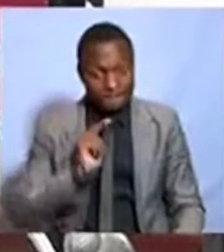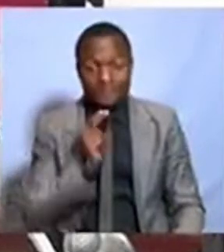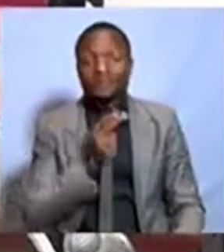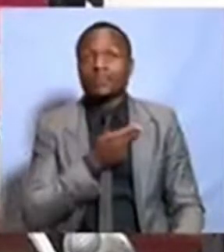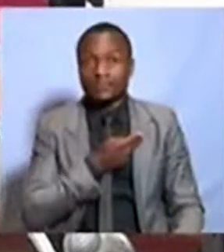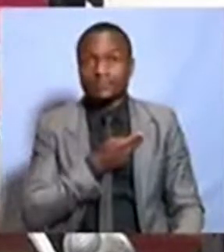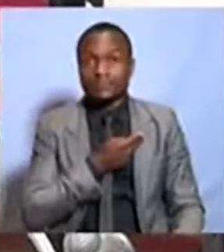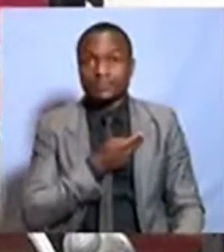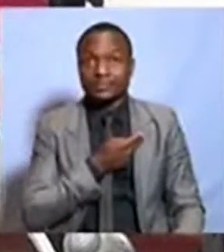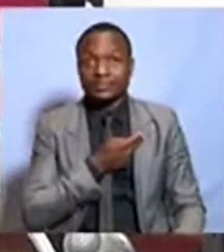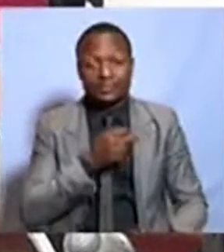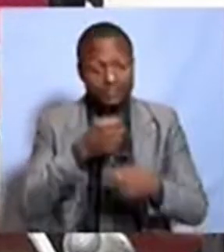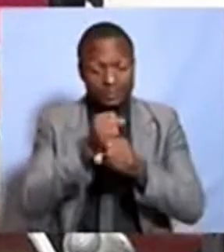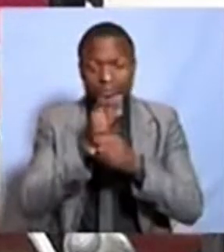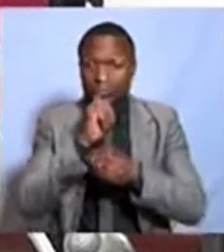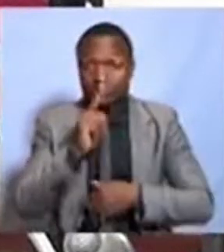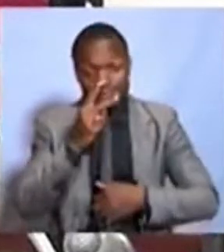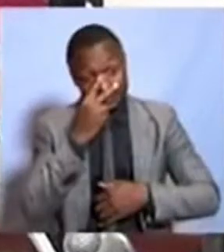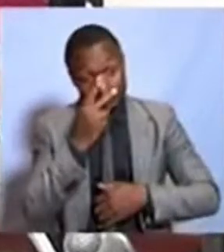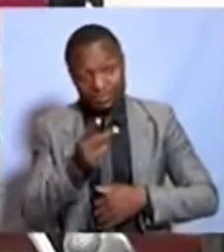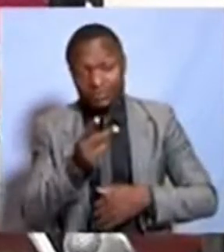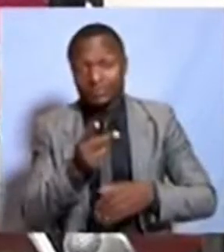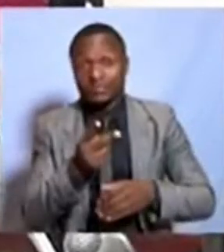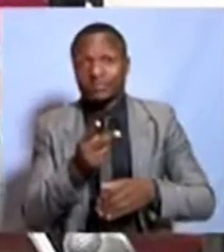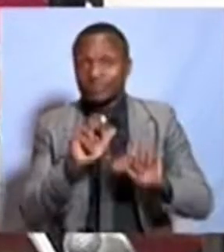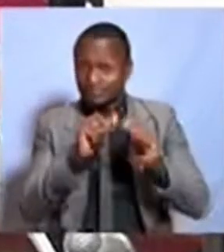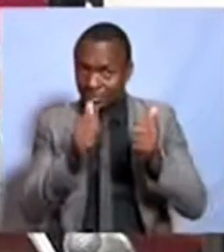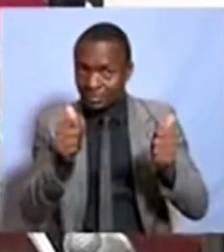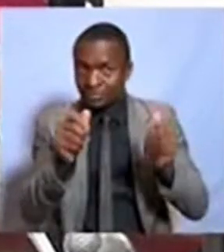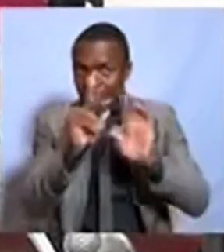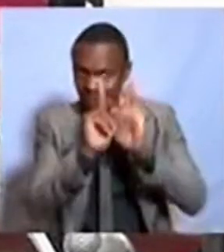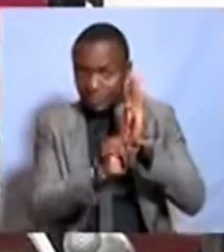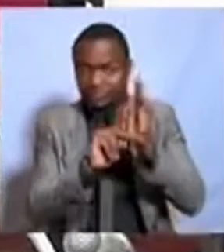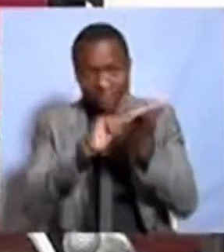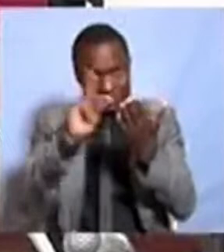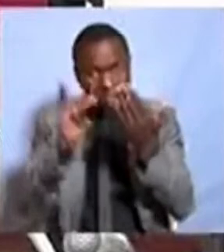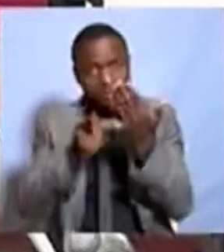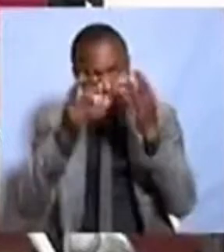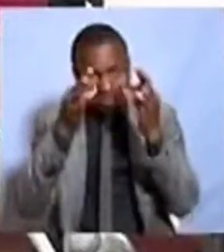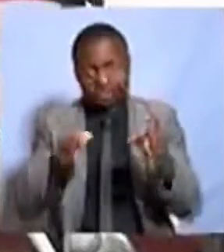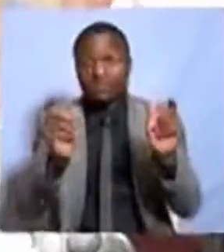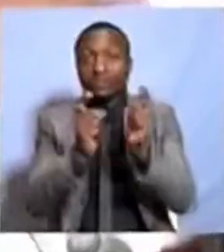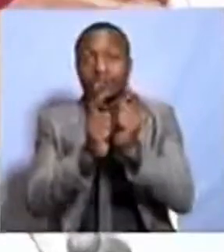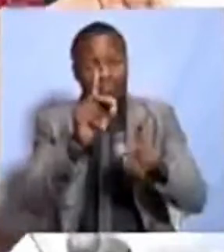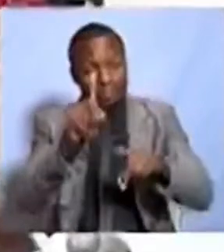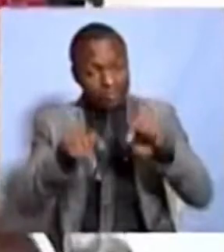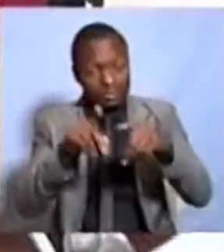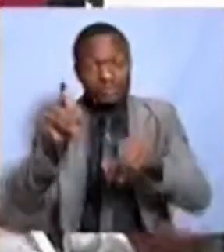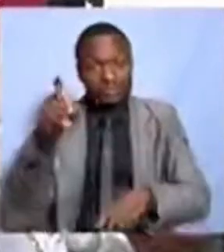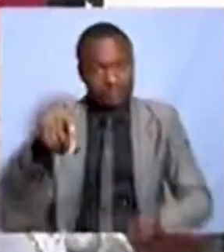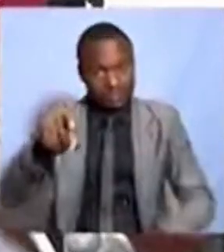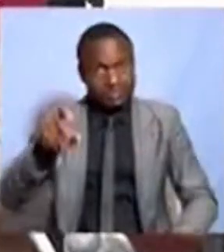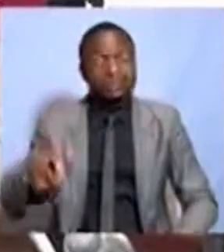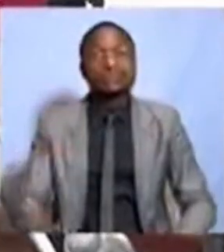to ensure and look at the effectiveness of policies and programs and whether they are meeting the people's needs.